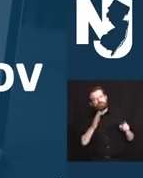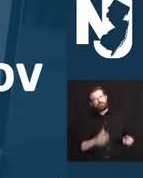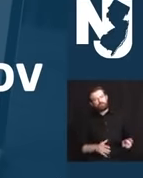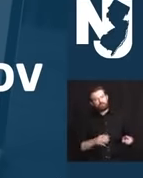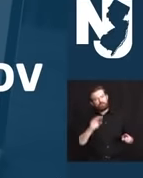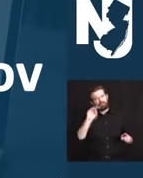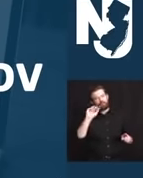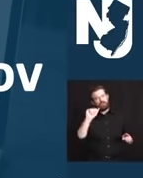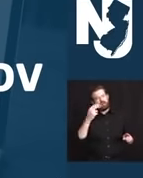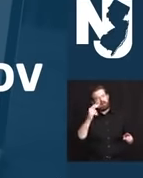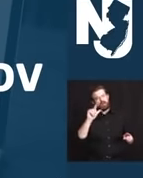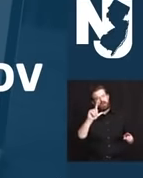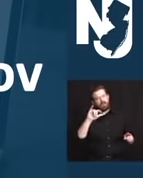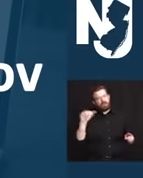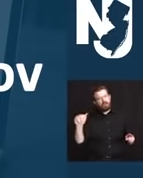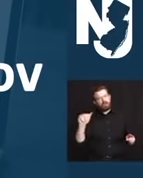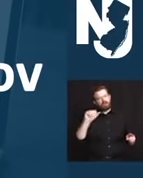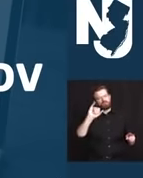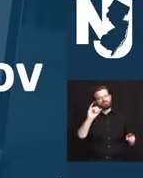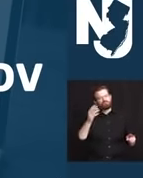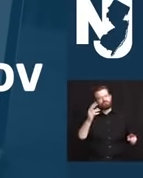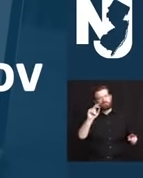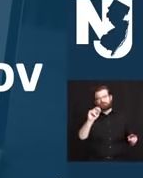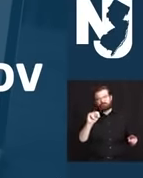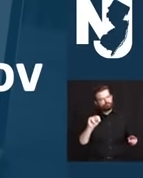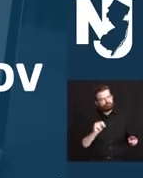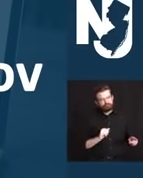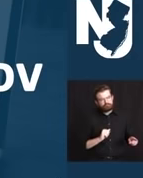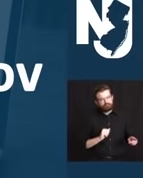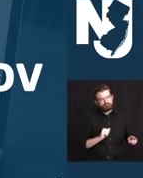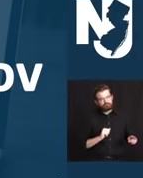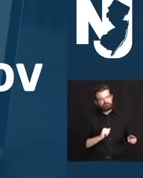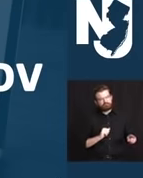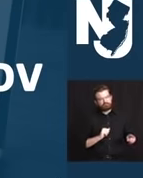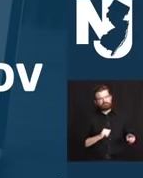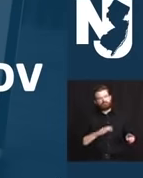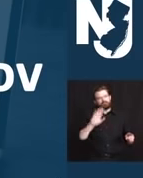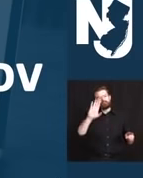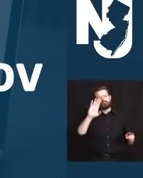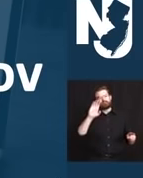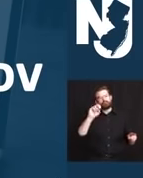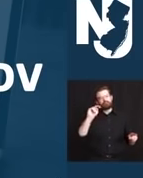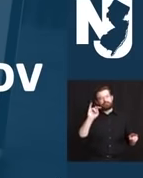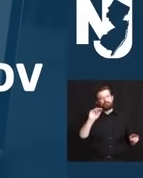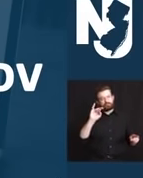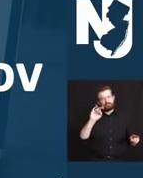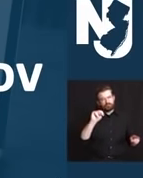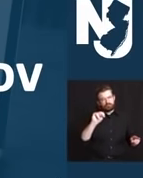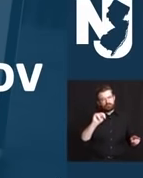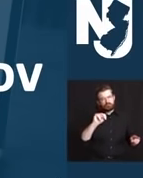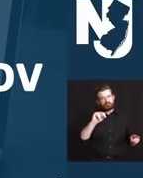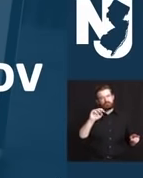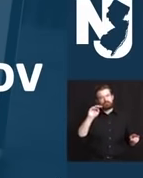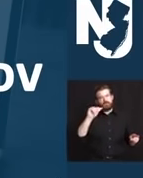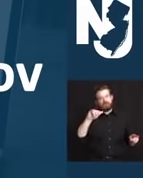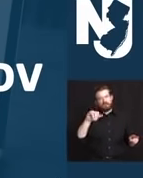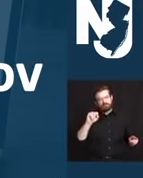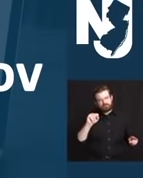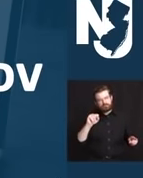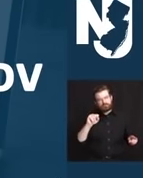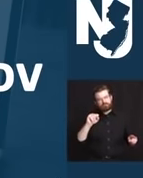incredible Benjamin Mays, who was the president of Morehouse College, just unbelievable. And last but not